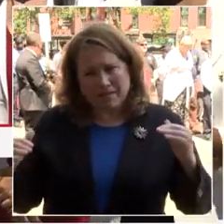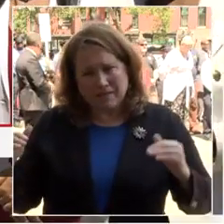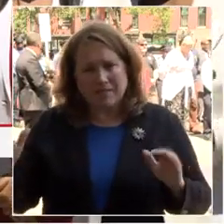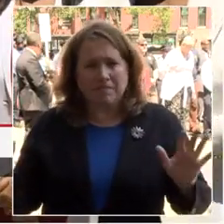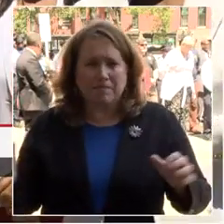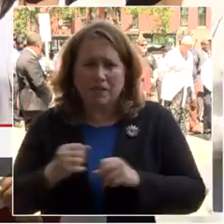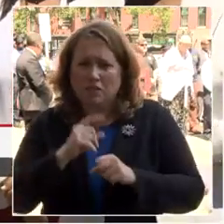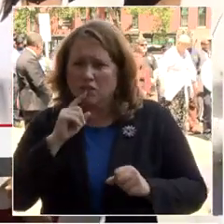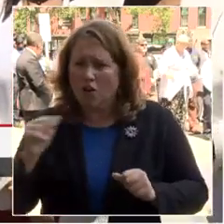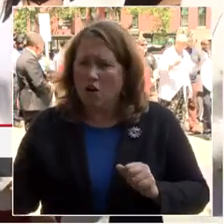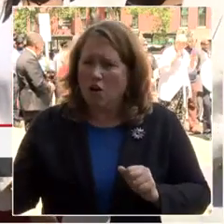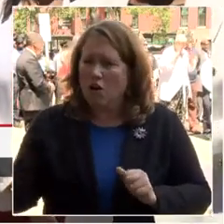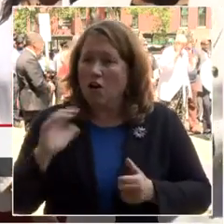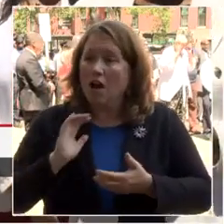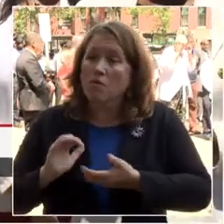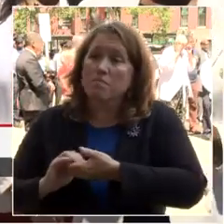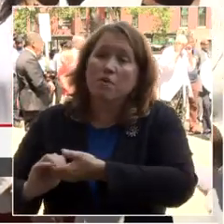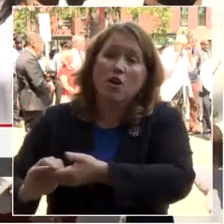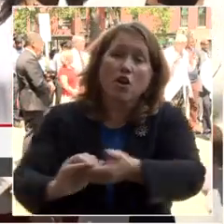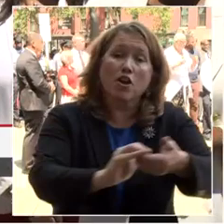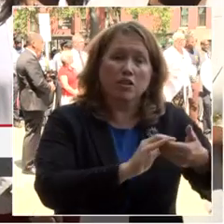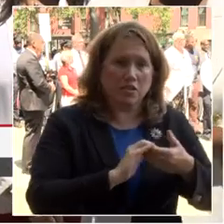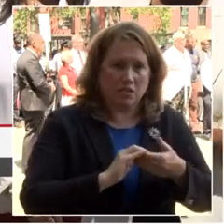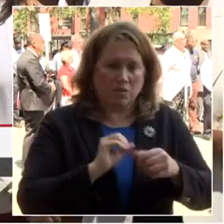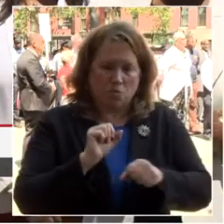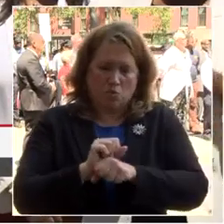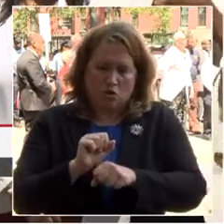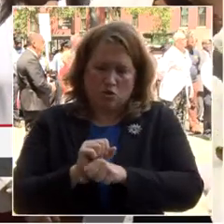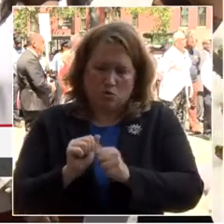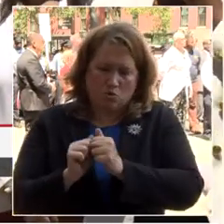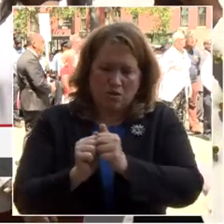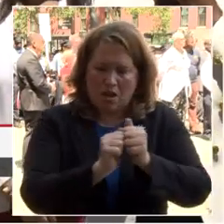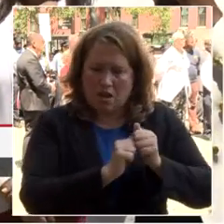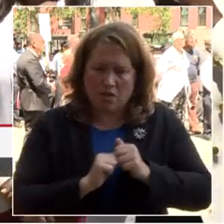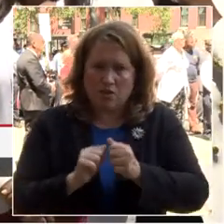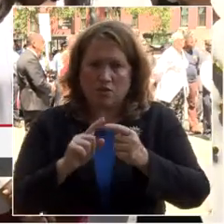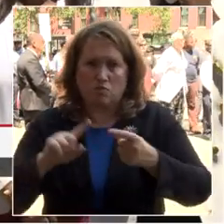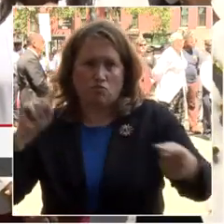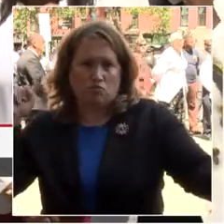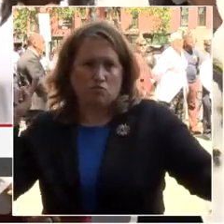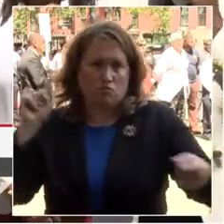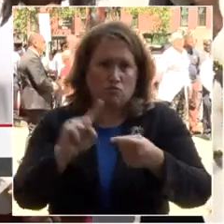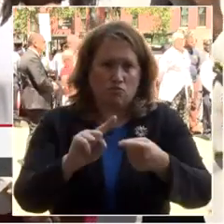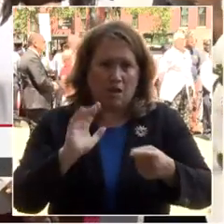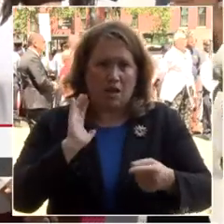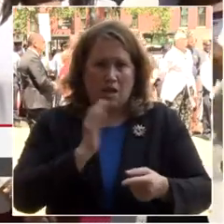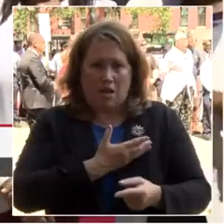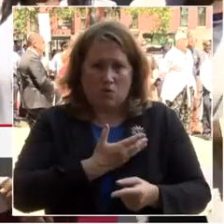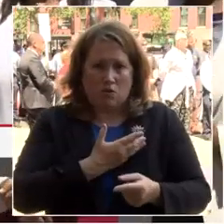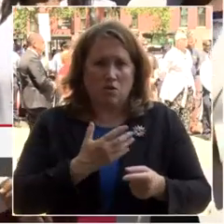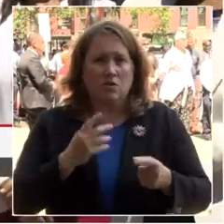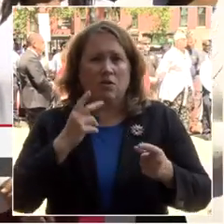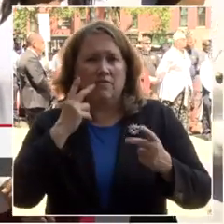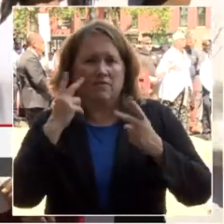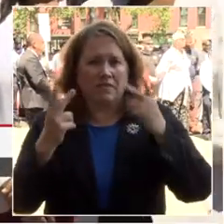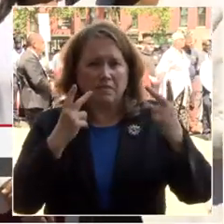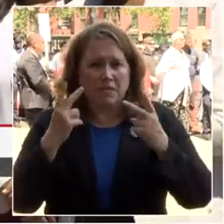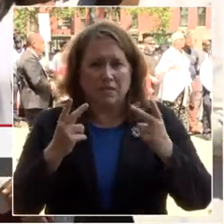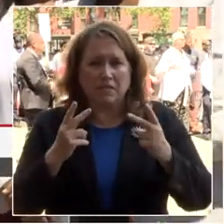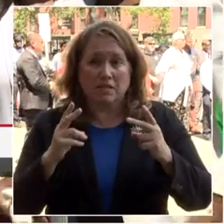really is the effort to maximize visibility in all of these communities. So for this weekend, we have an